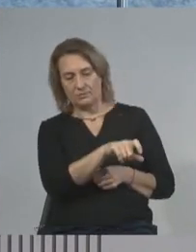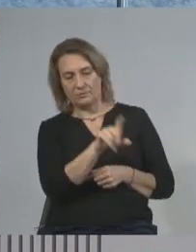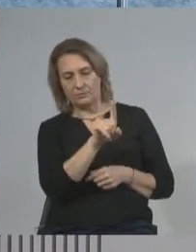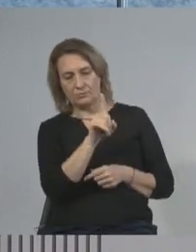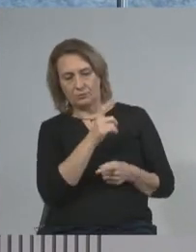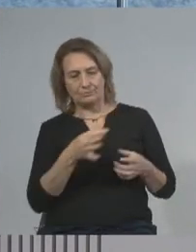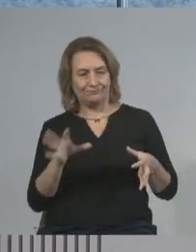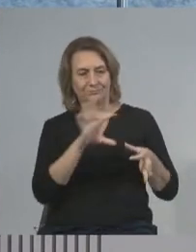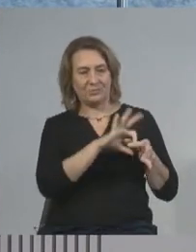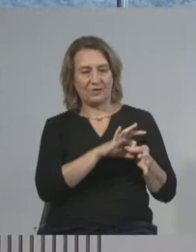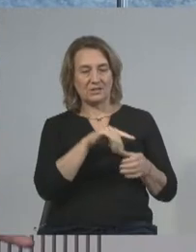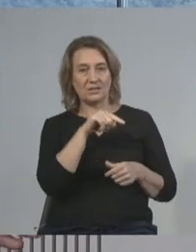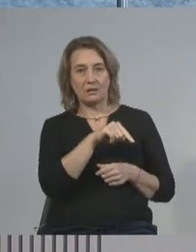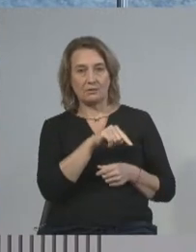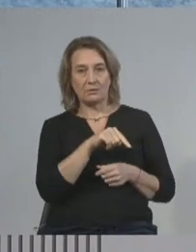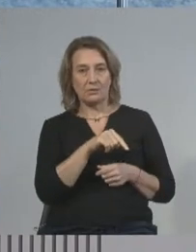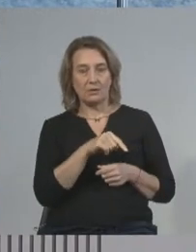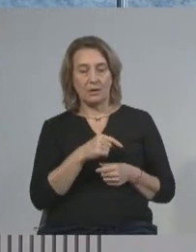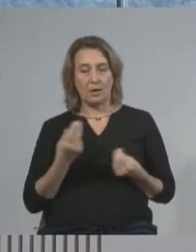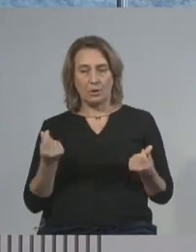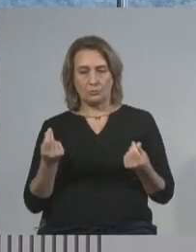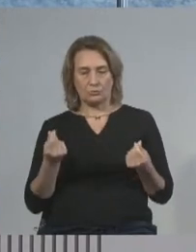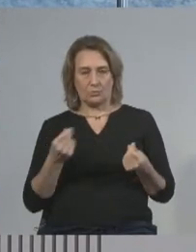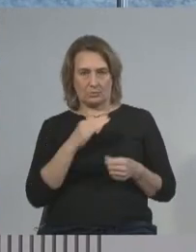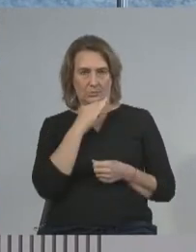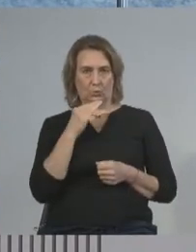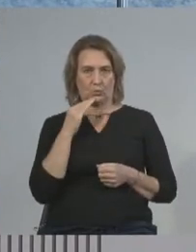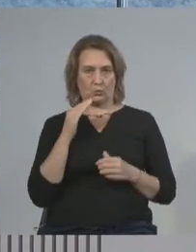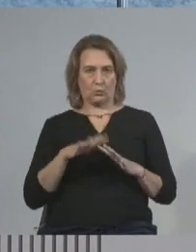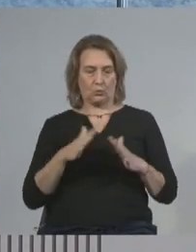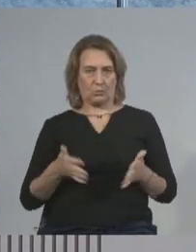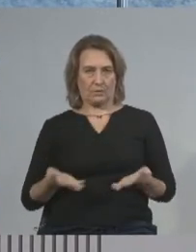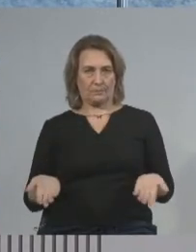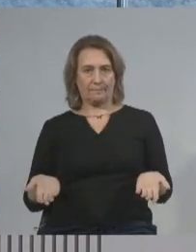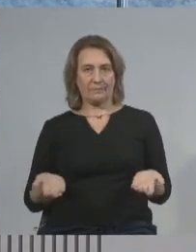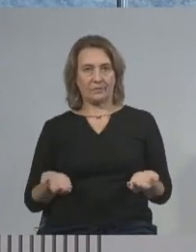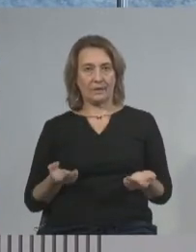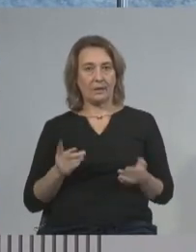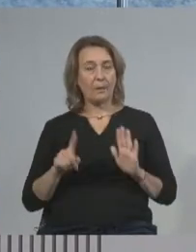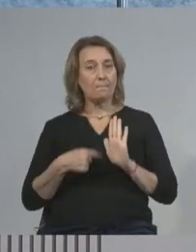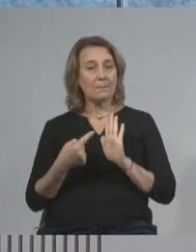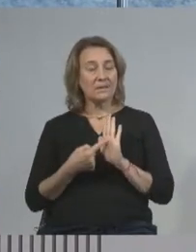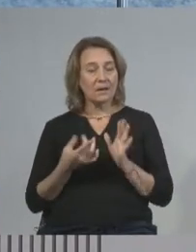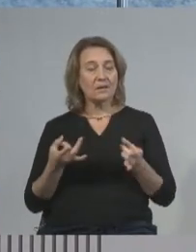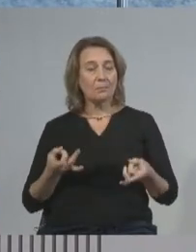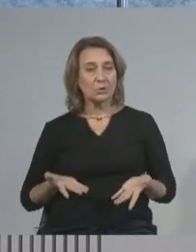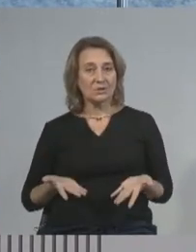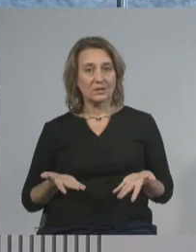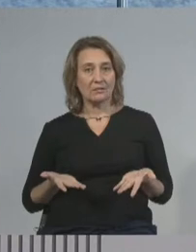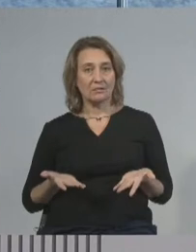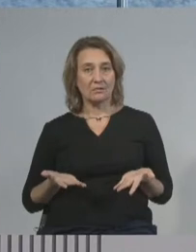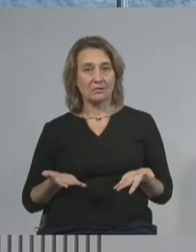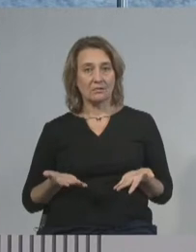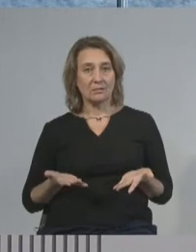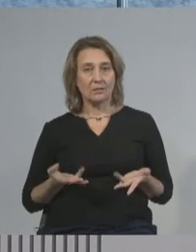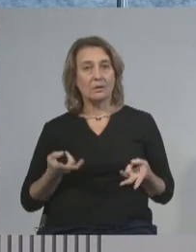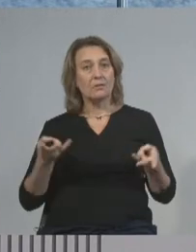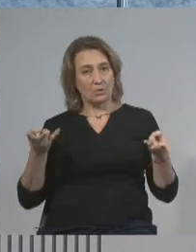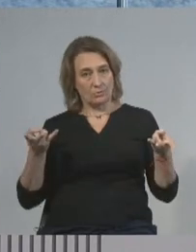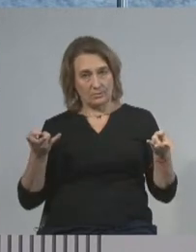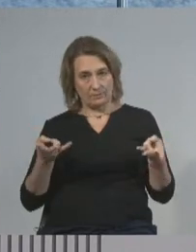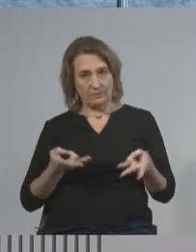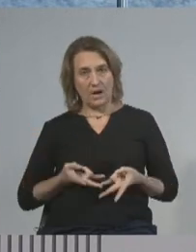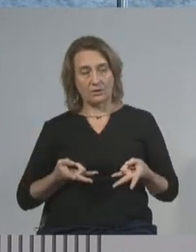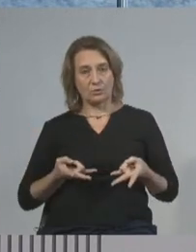this programmatic advertising there are a lot of stories like that so my question is quite easy